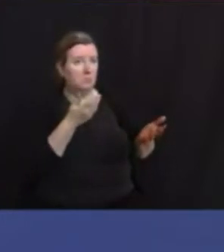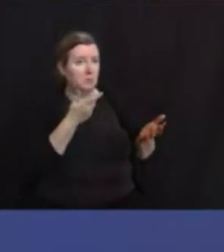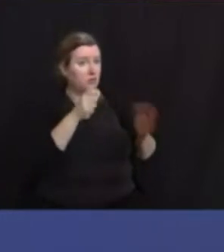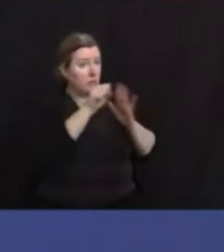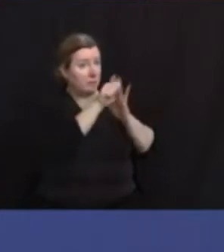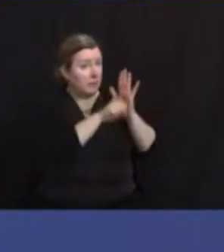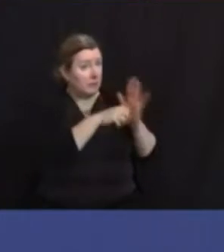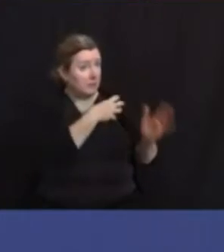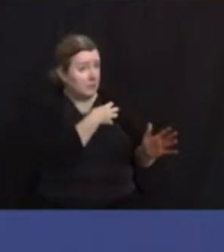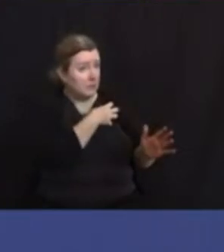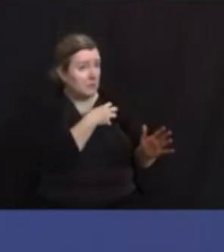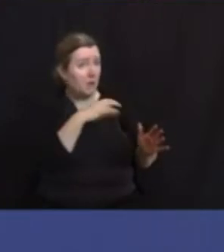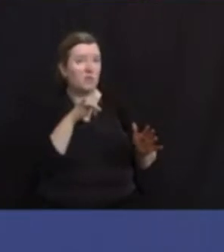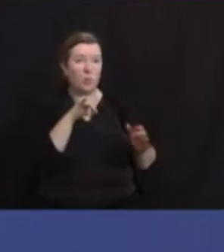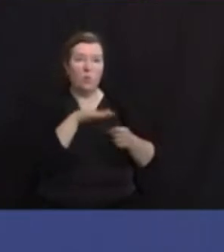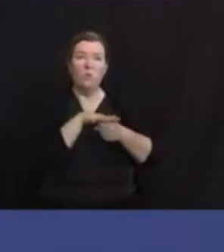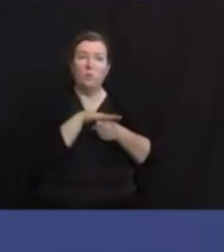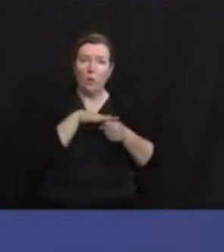county, DOT